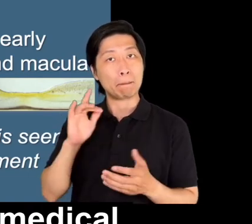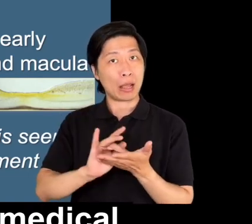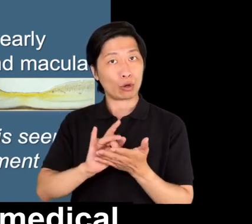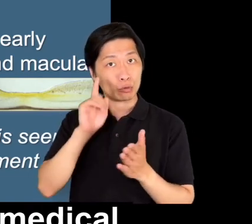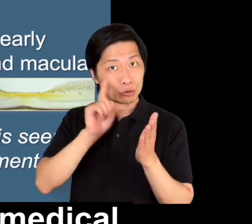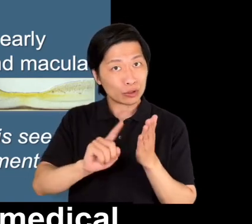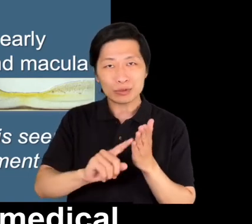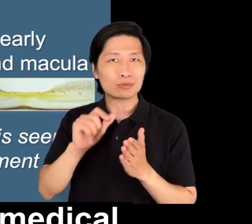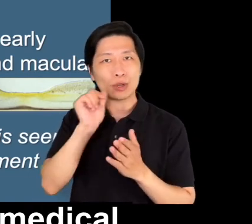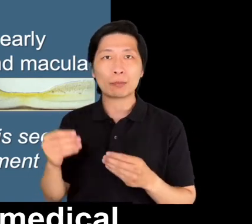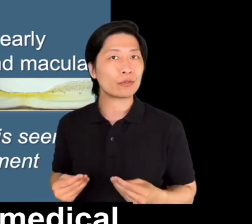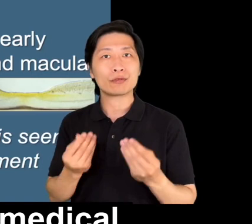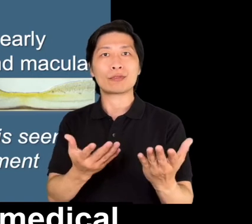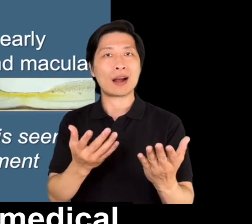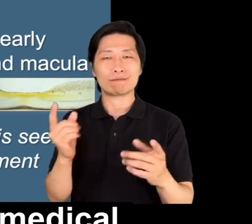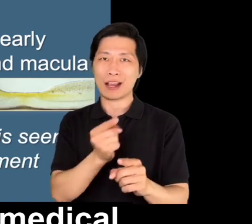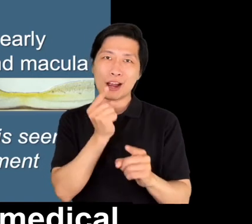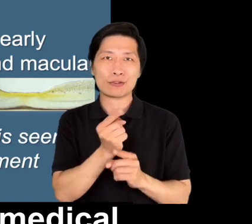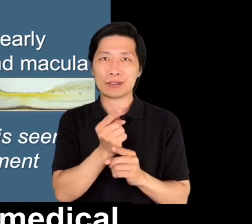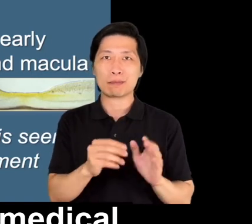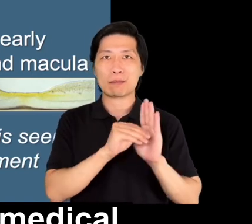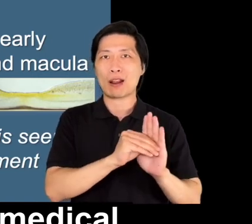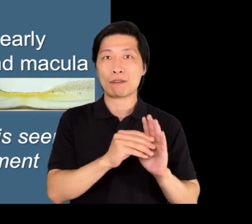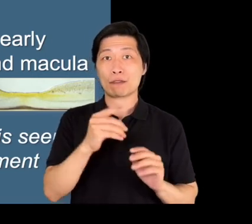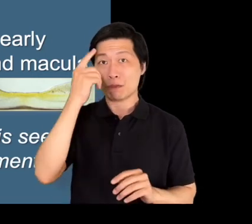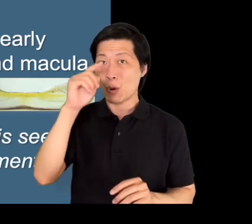accurate models of Usher. Most